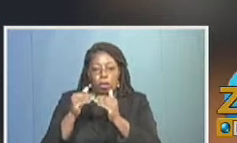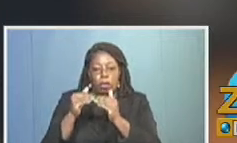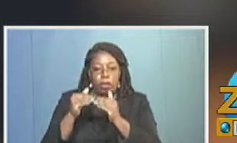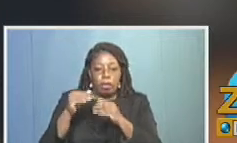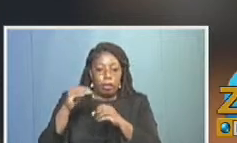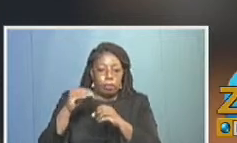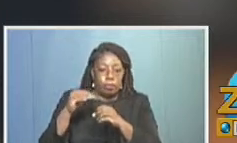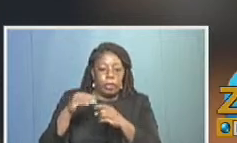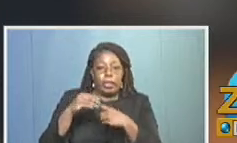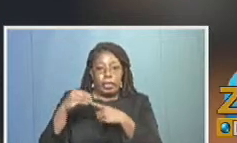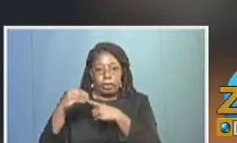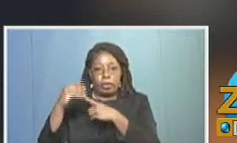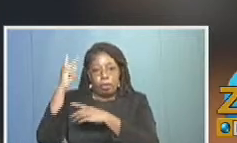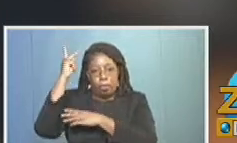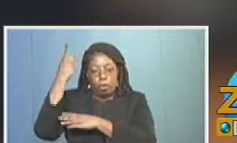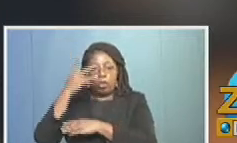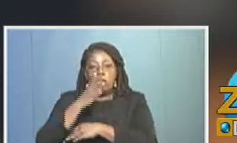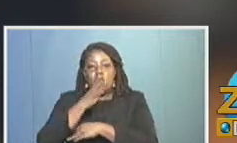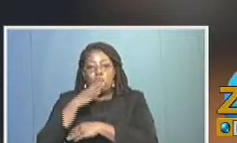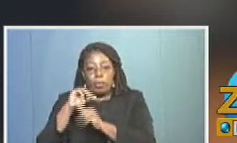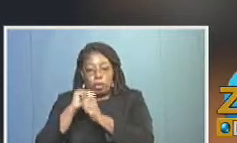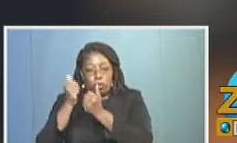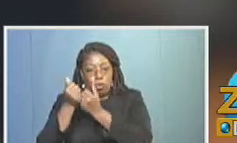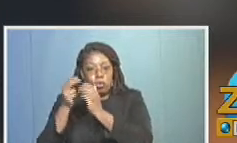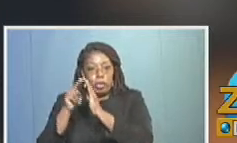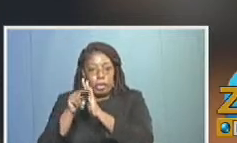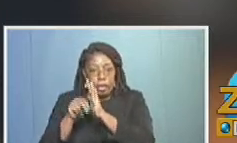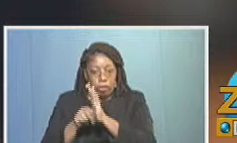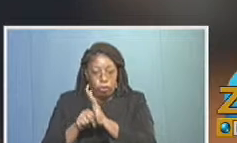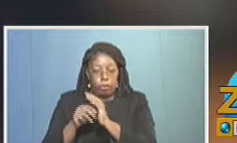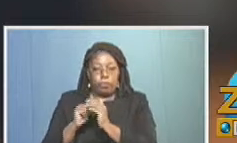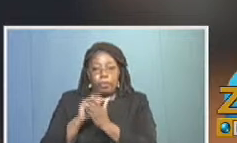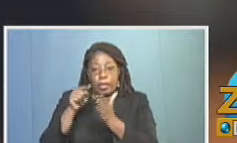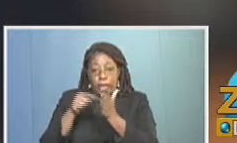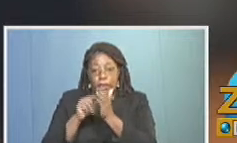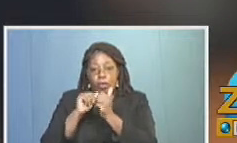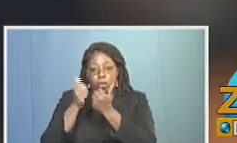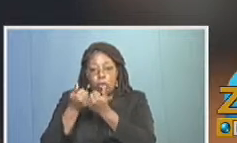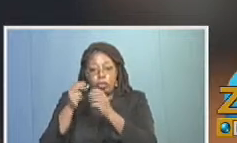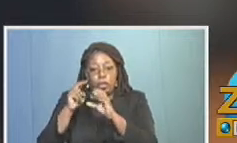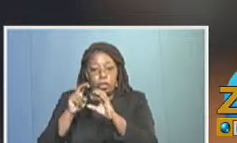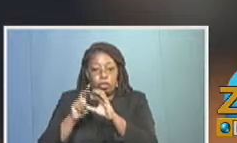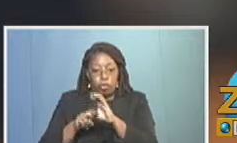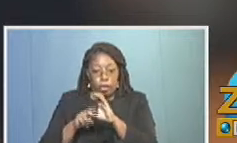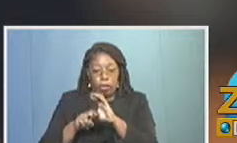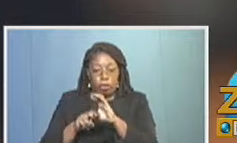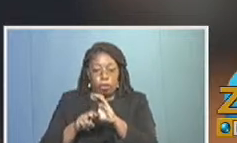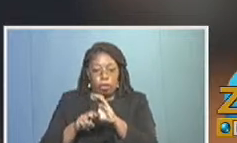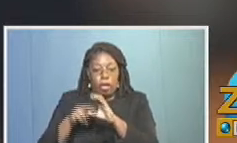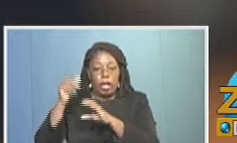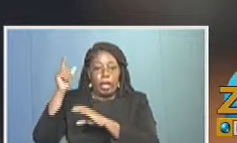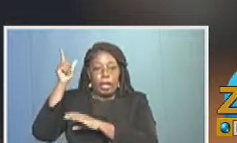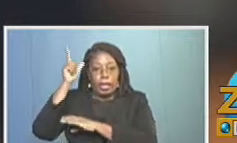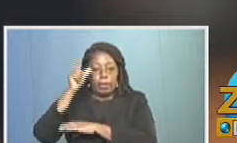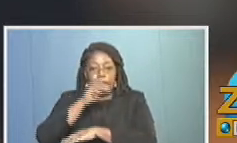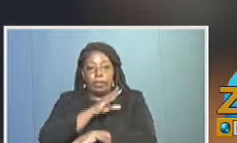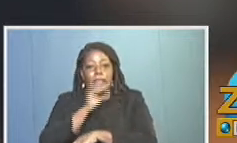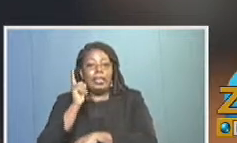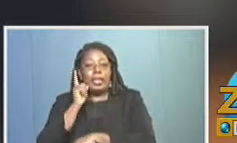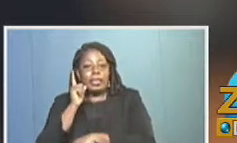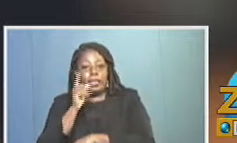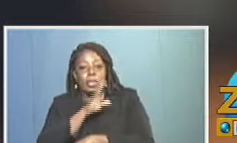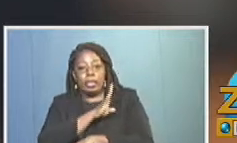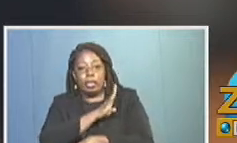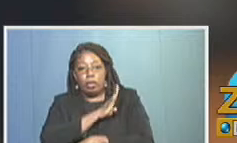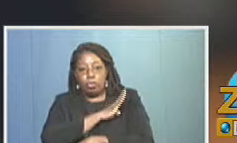branch of the Commonwealth Parliamentary Women's Association. The association's chair is Her Excellency Leslie Miller Bryce,